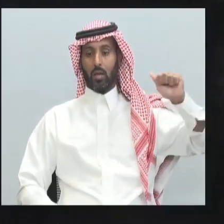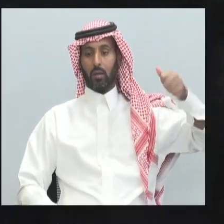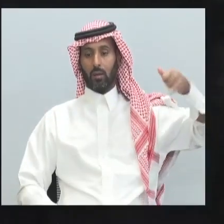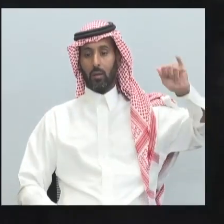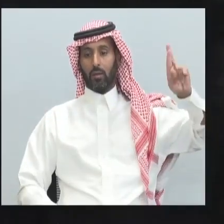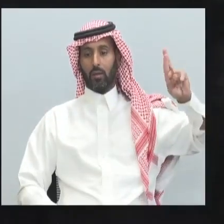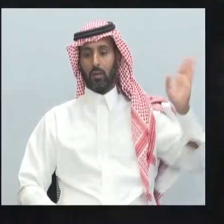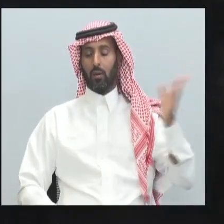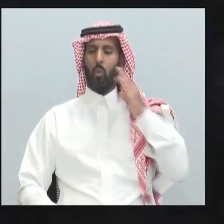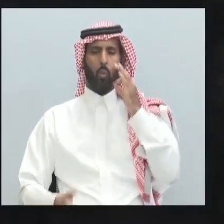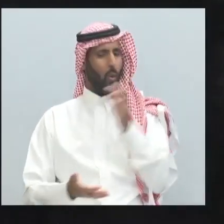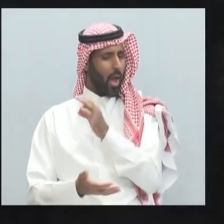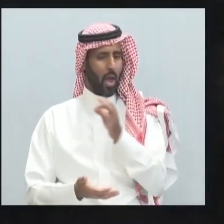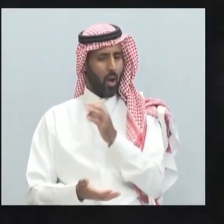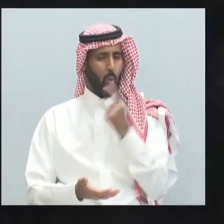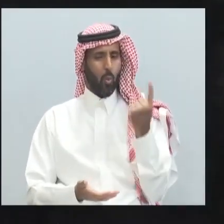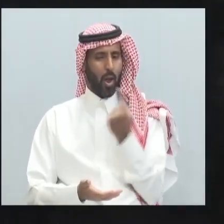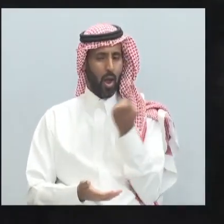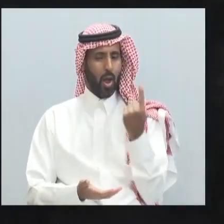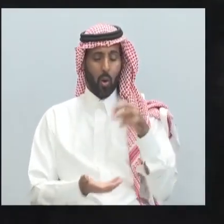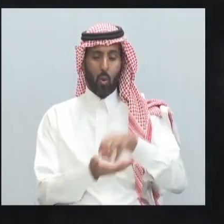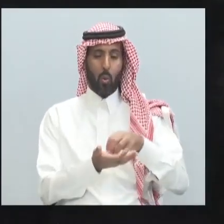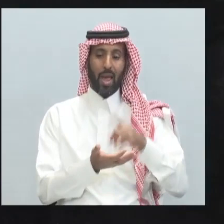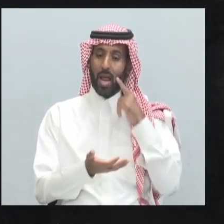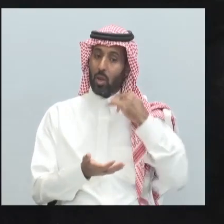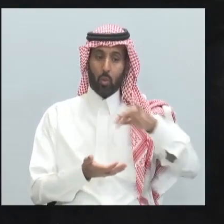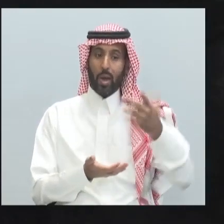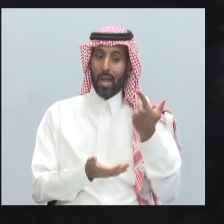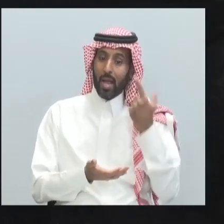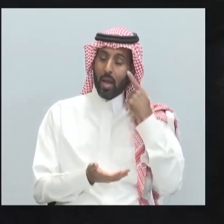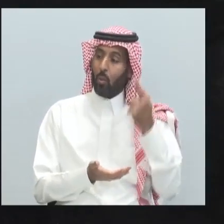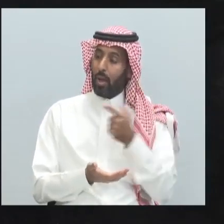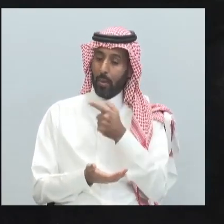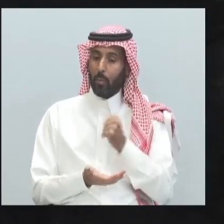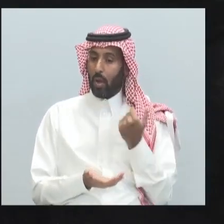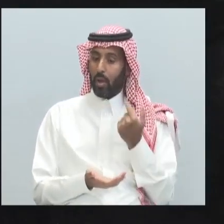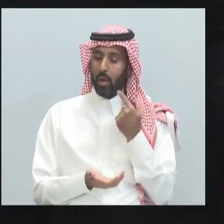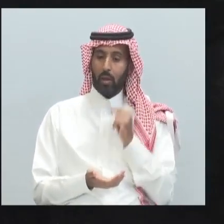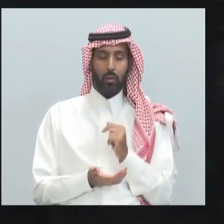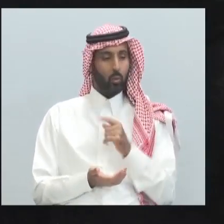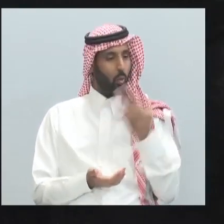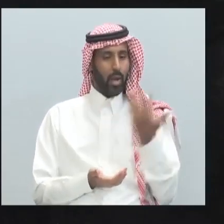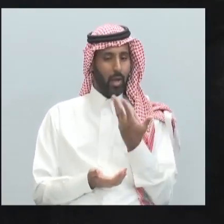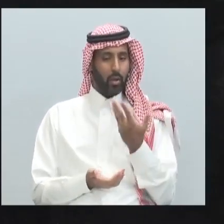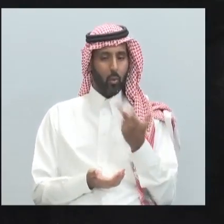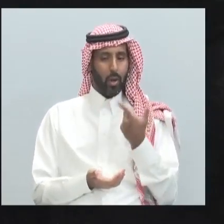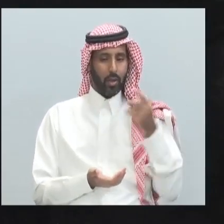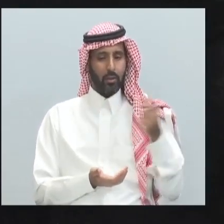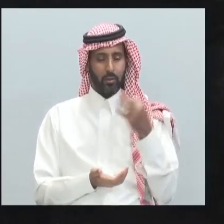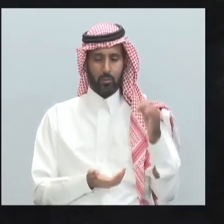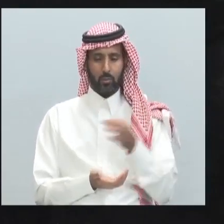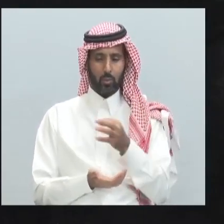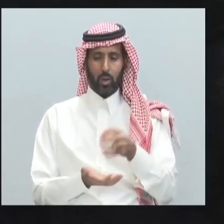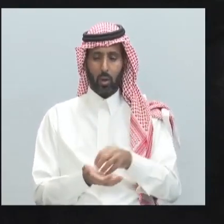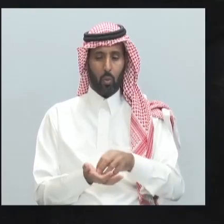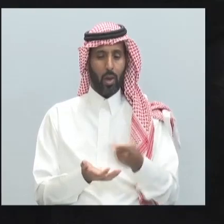what? Where, the place, where are you going? Where is Muhammad? Where is Fatima, okay? Where, I